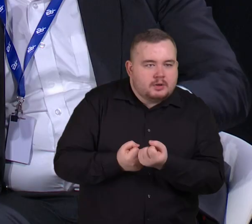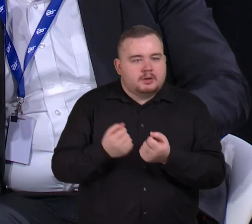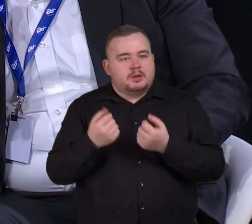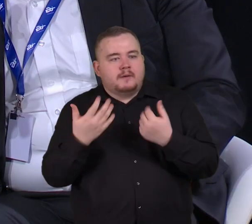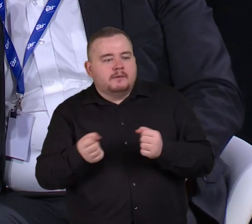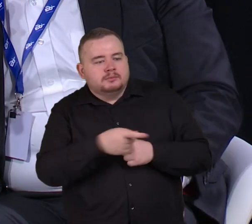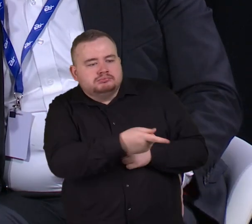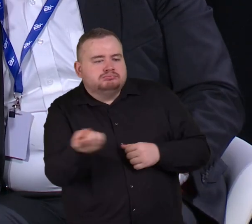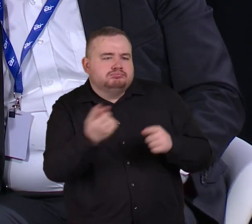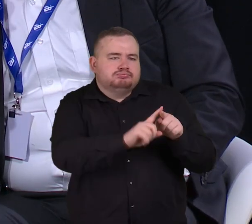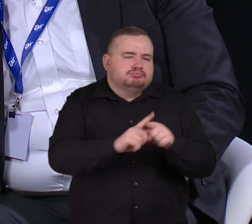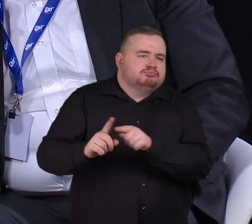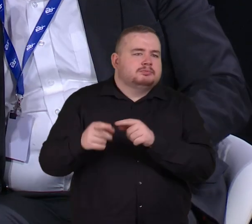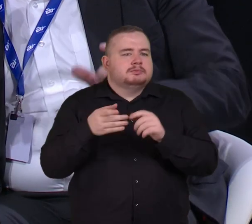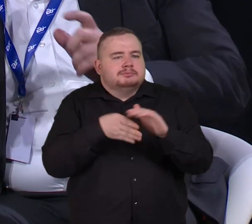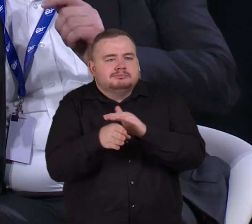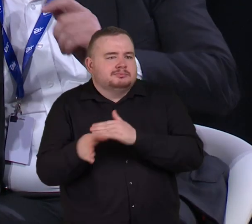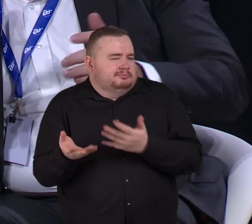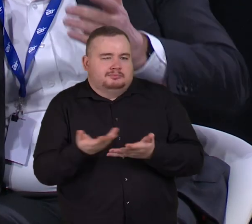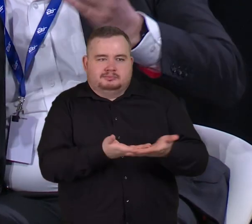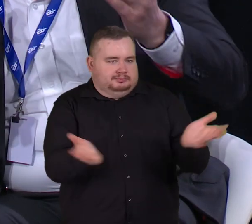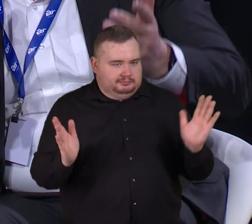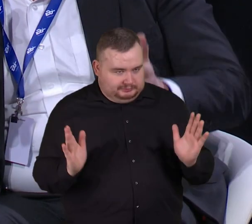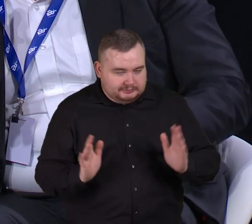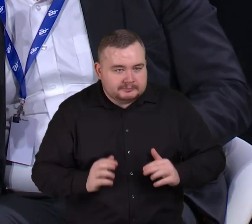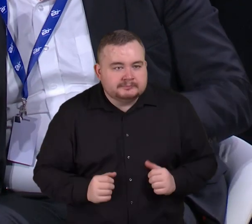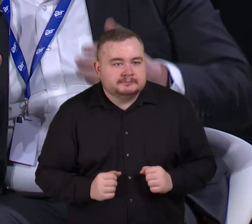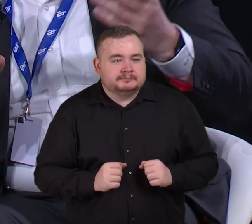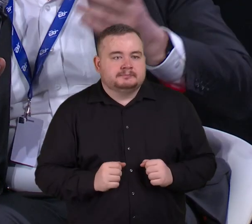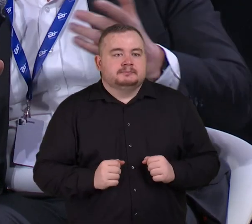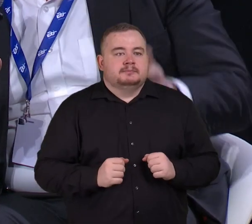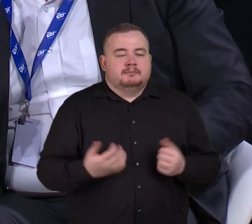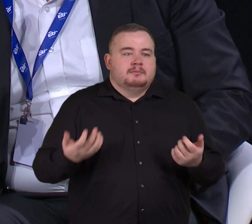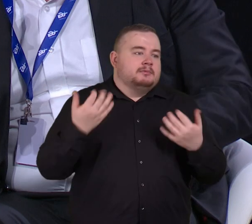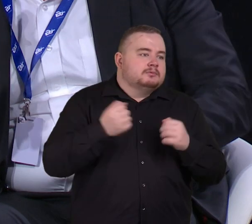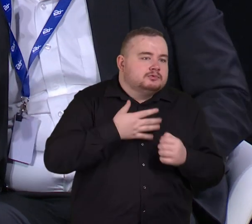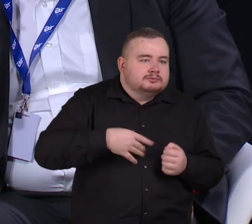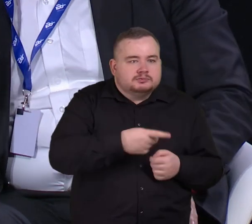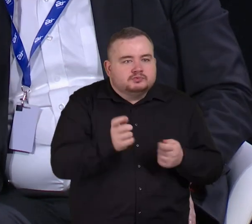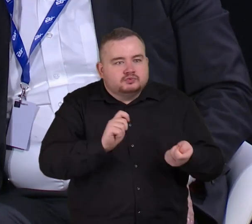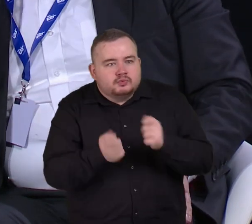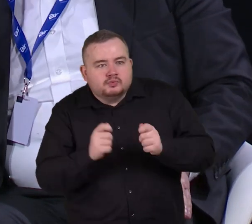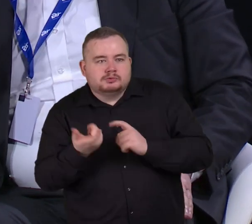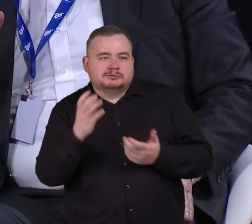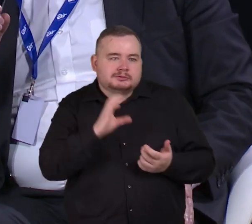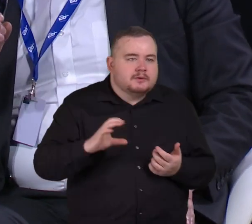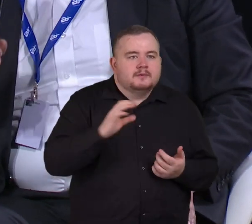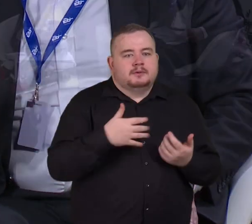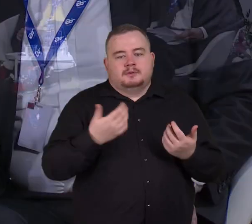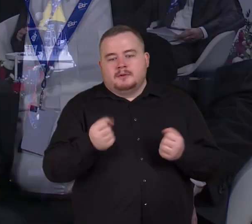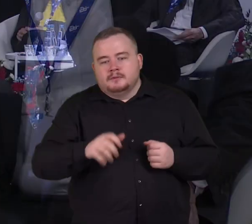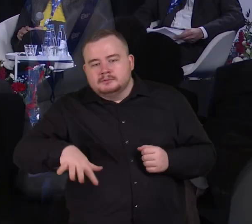digitalization, and the rural fund usually, depending on the country, of course, is a bit less pronounced on these.